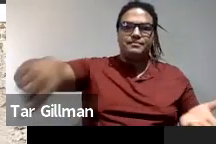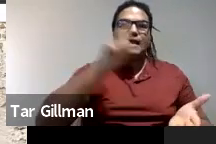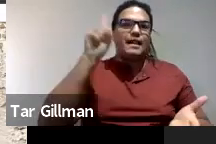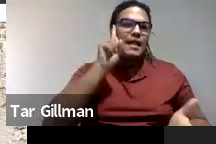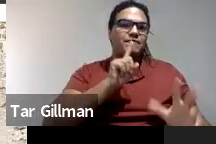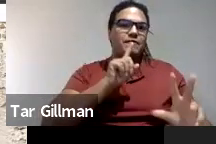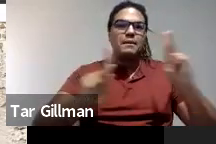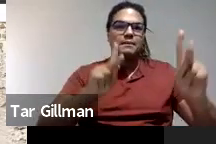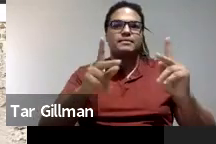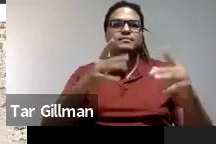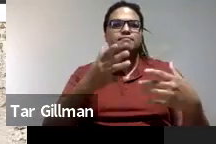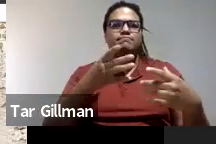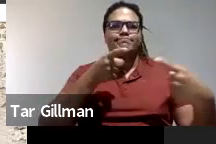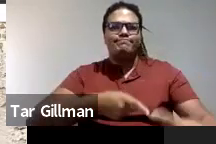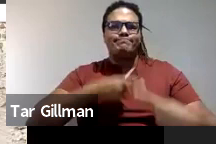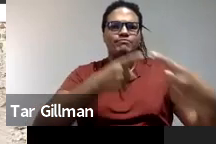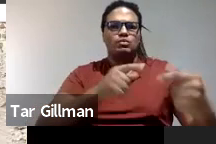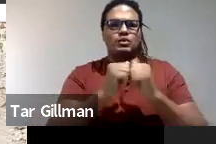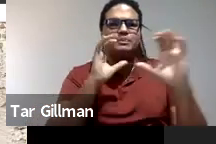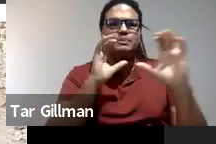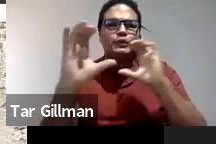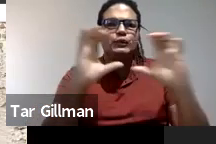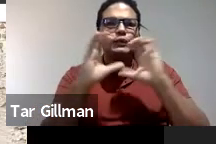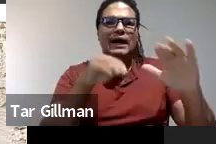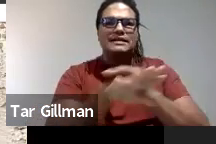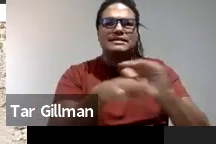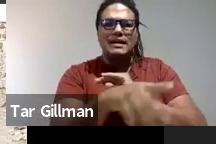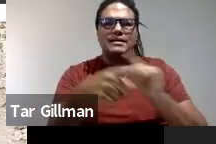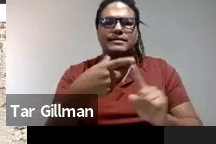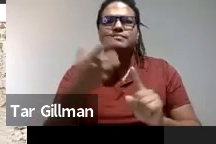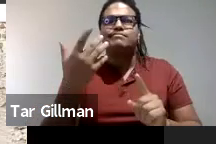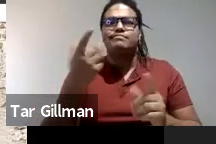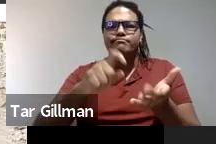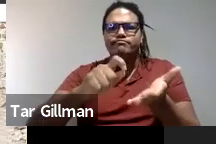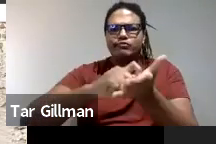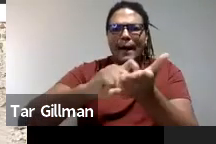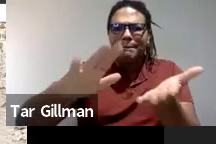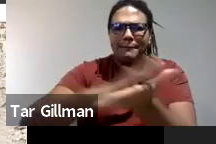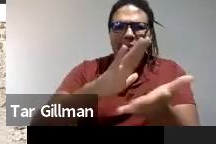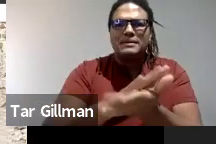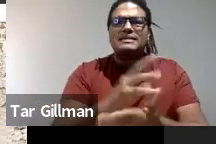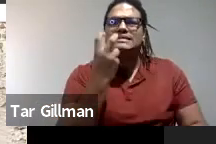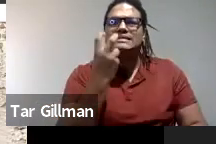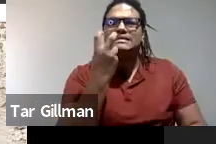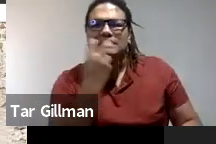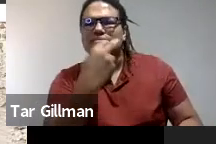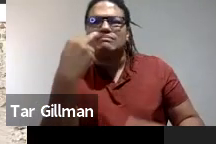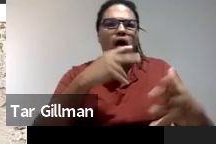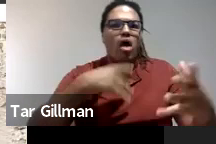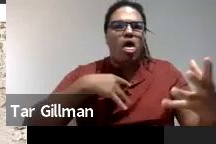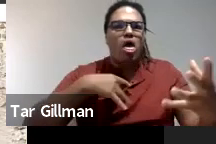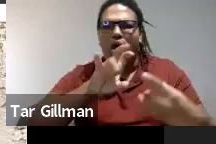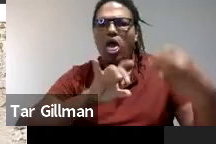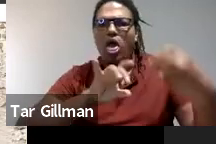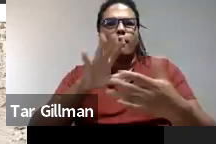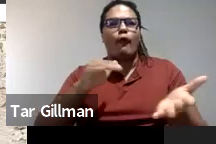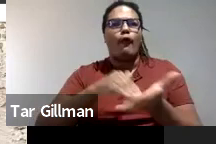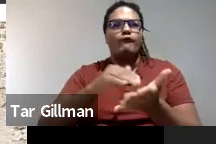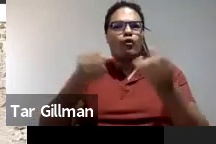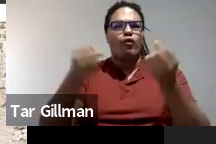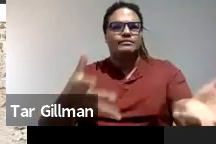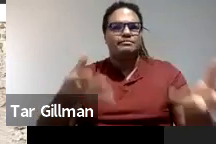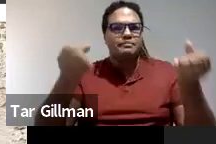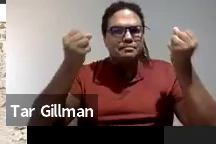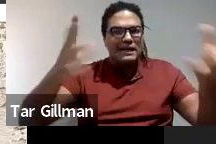and so forth. Oftentimes, deaf people, we struggle with communication access. We're having to write back